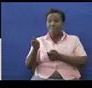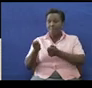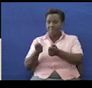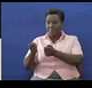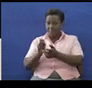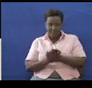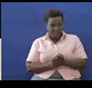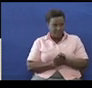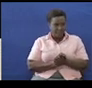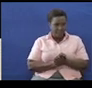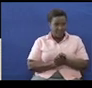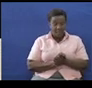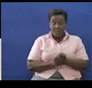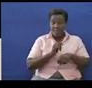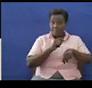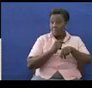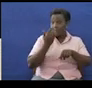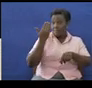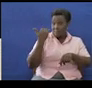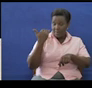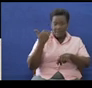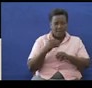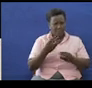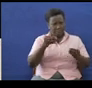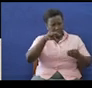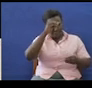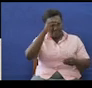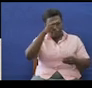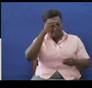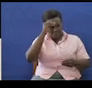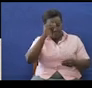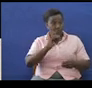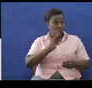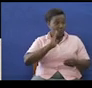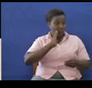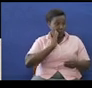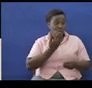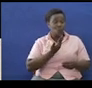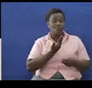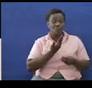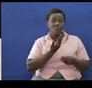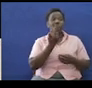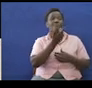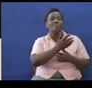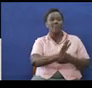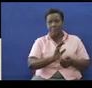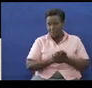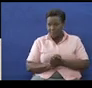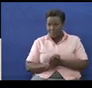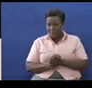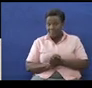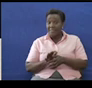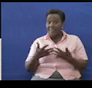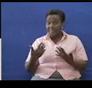Last time, we talked about the economic importance of water. Can we remind ourselves what did we say was